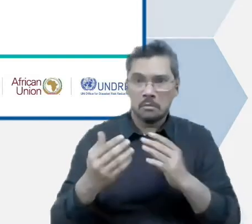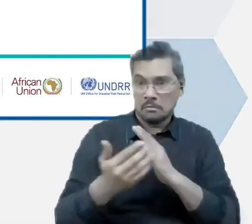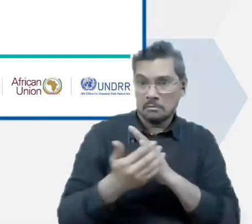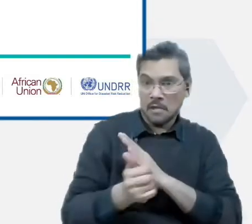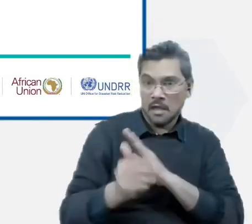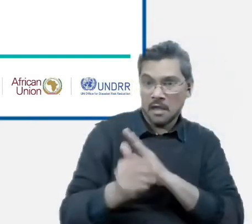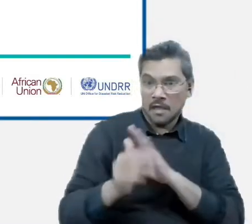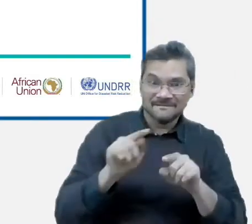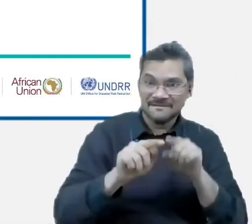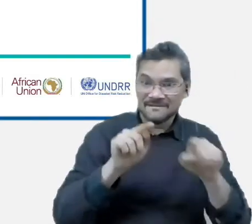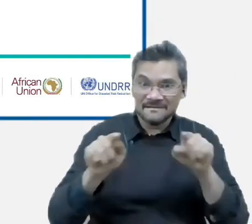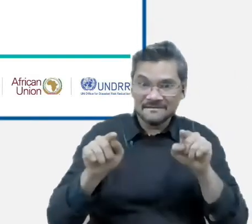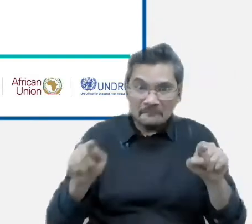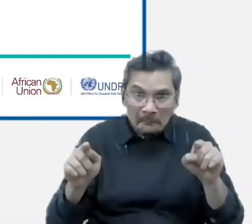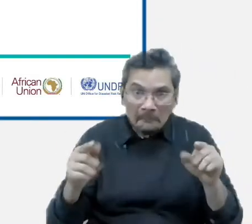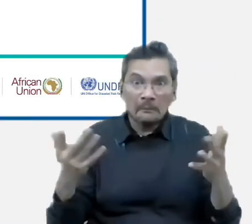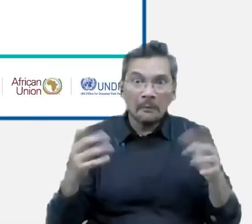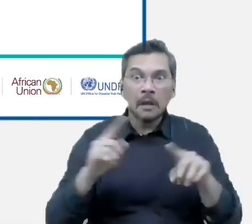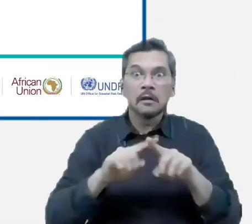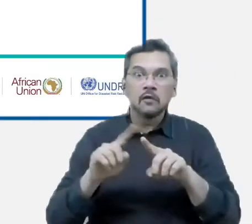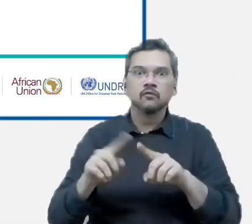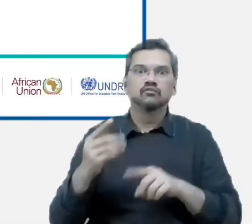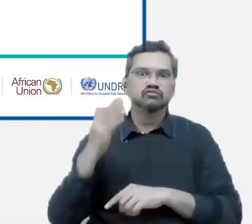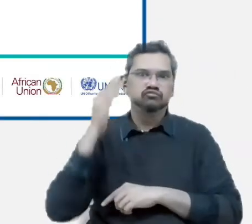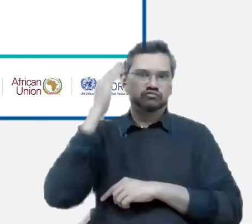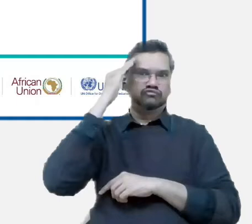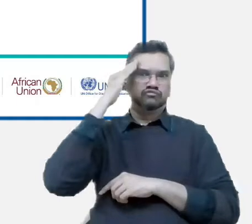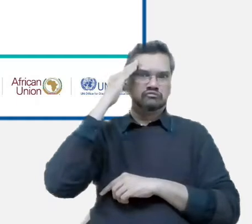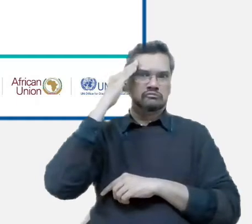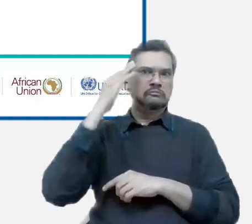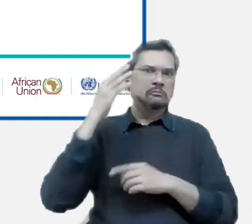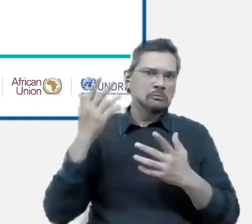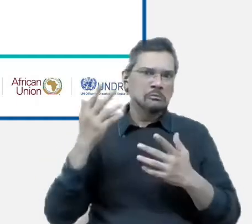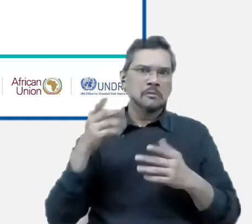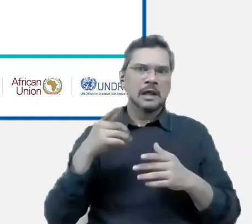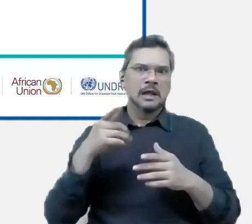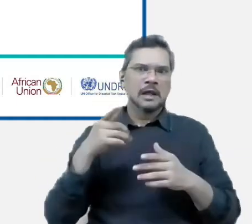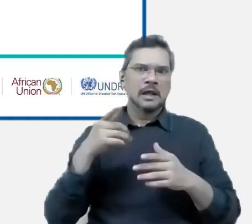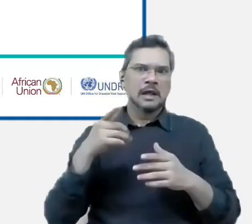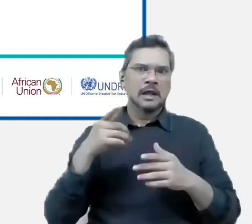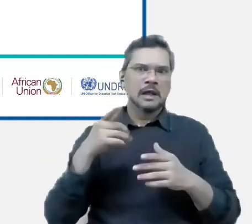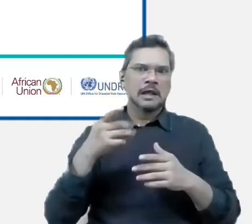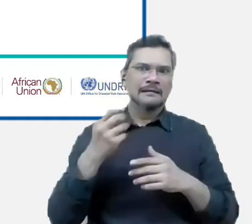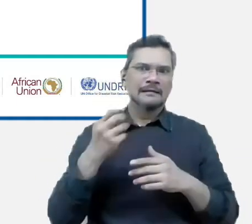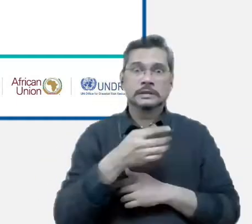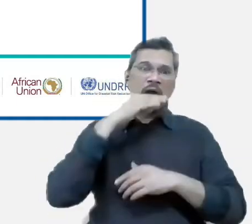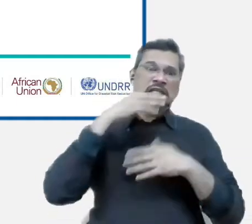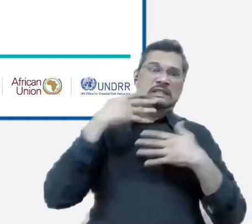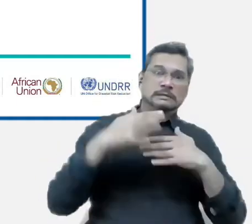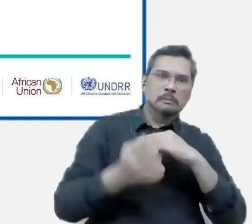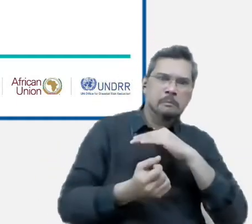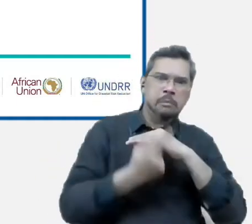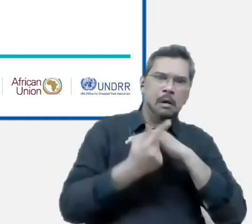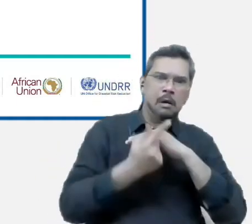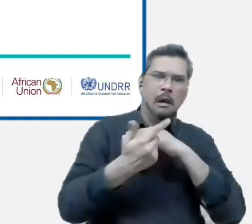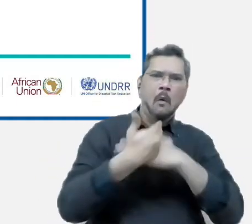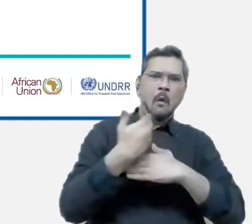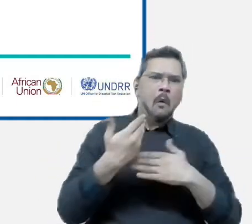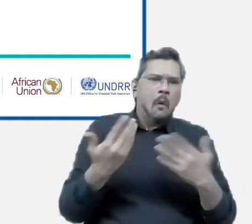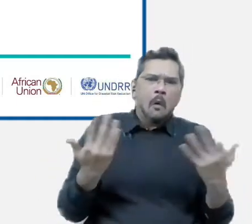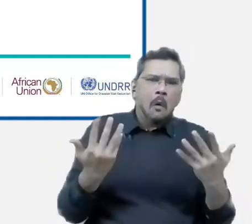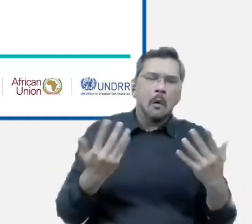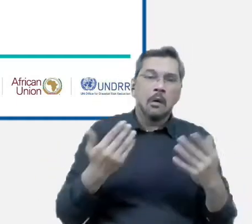of what the risks or what the hazard can do to the communities. Recently, we have launched